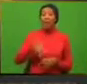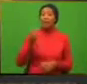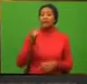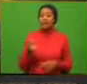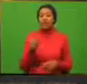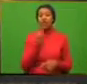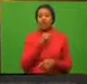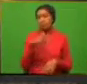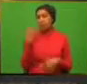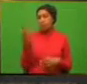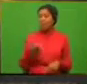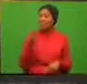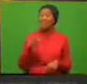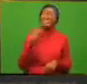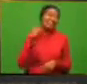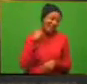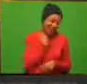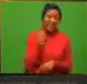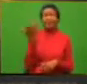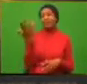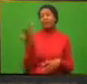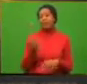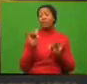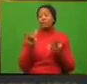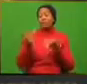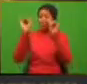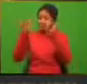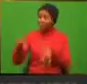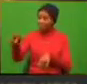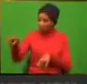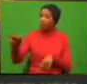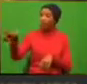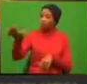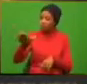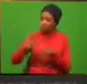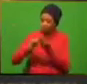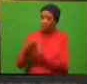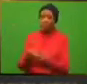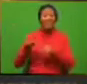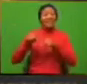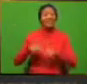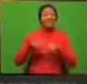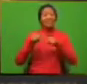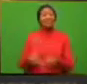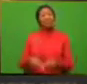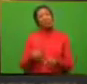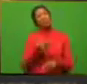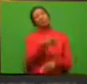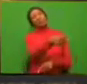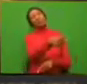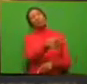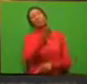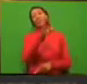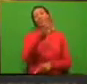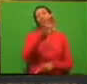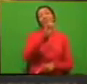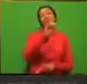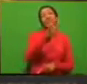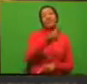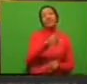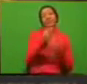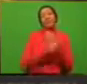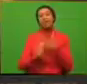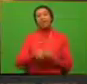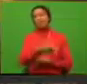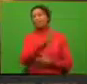is clearly a lie. People who live in those areas are not dependent on your 350 rand per month, Mr.